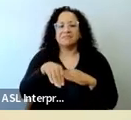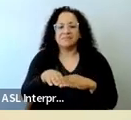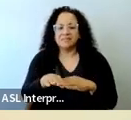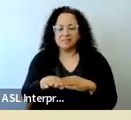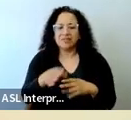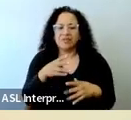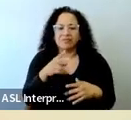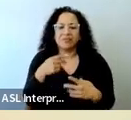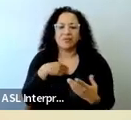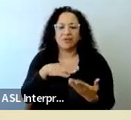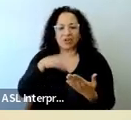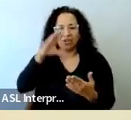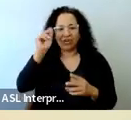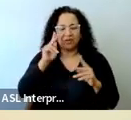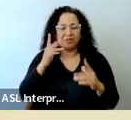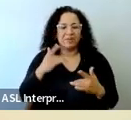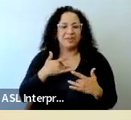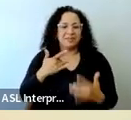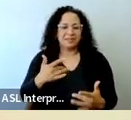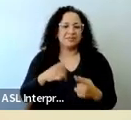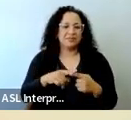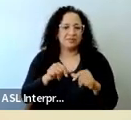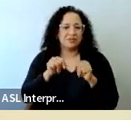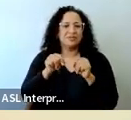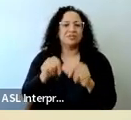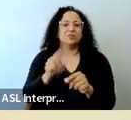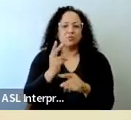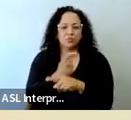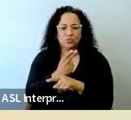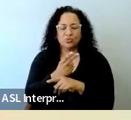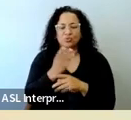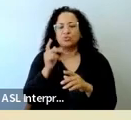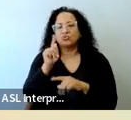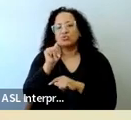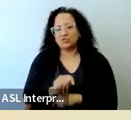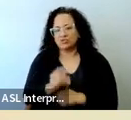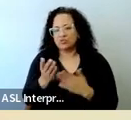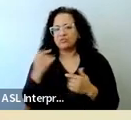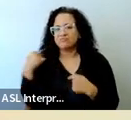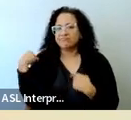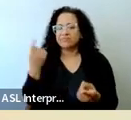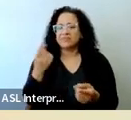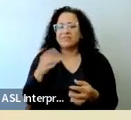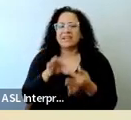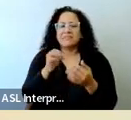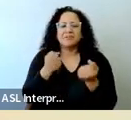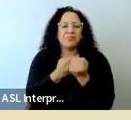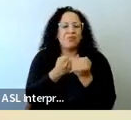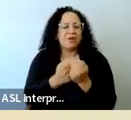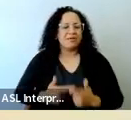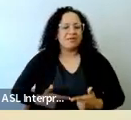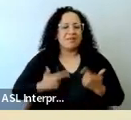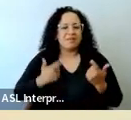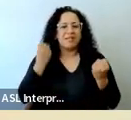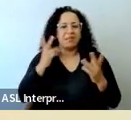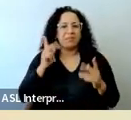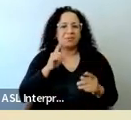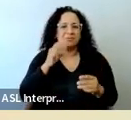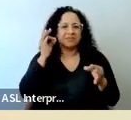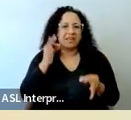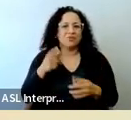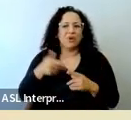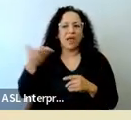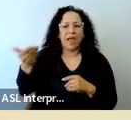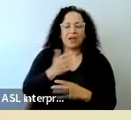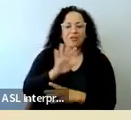And we also learned that people tended to continue to use traditional services, except in our case of supported living. We did have a lot of folks who decided to hire their own